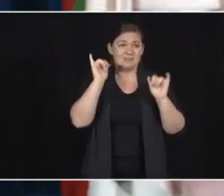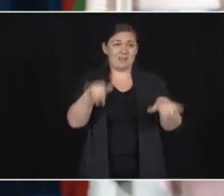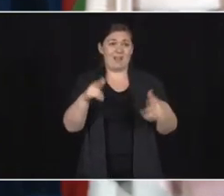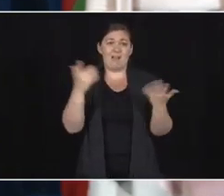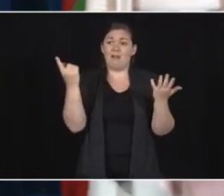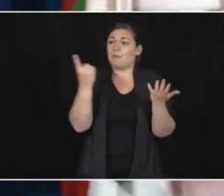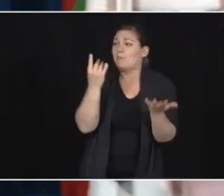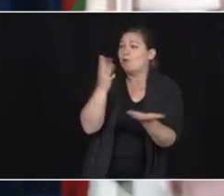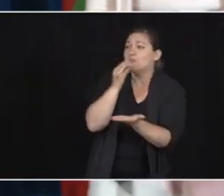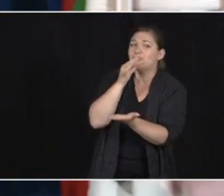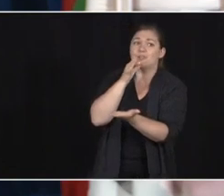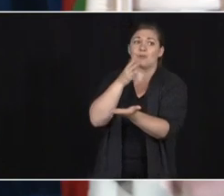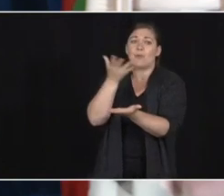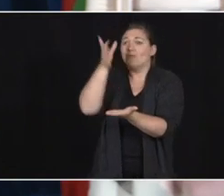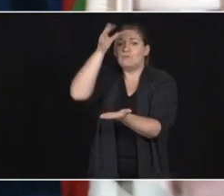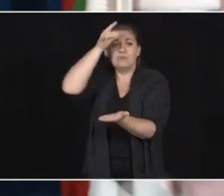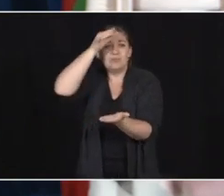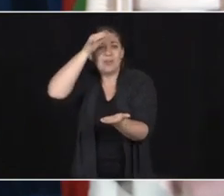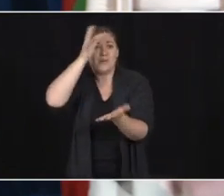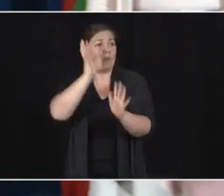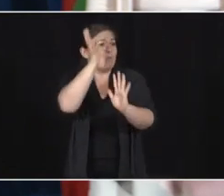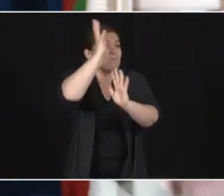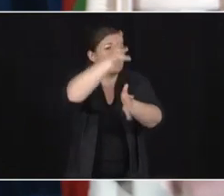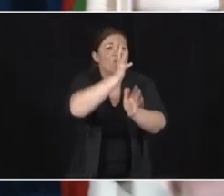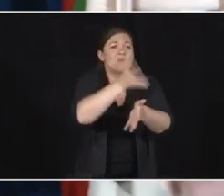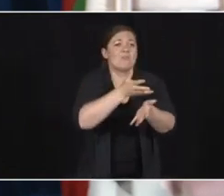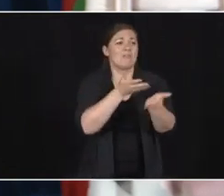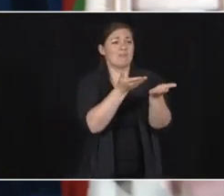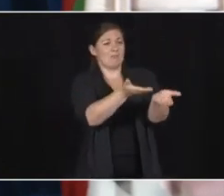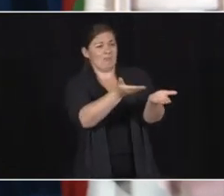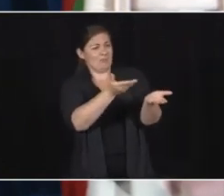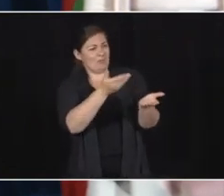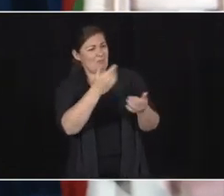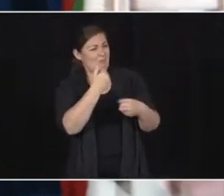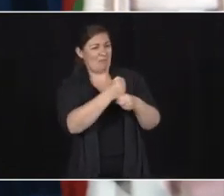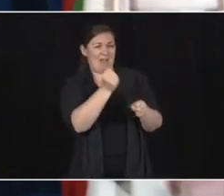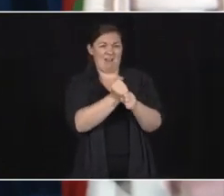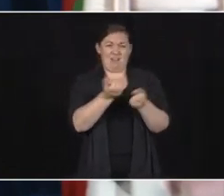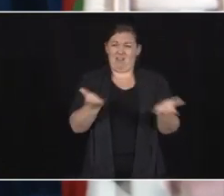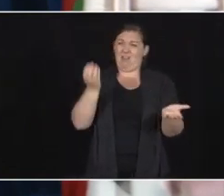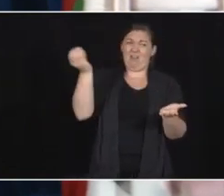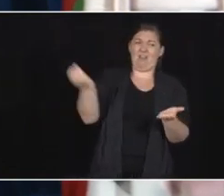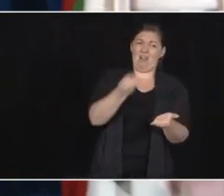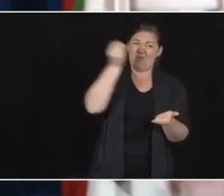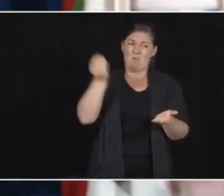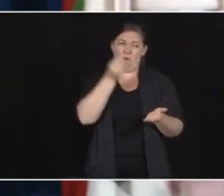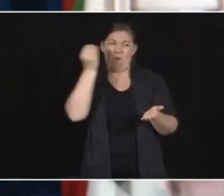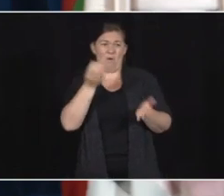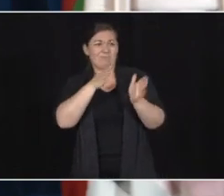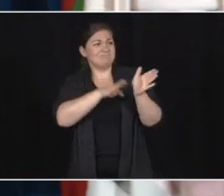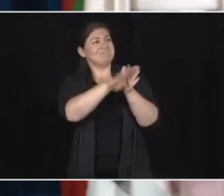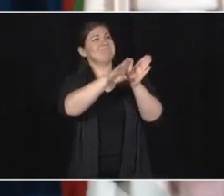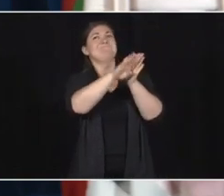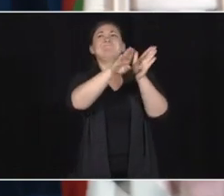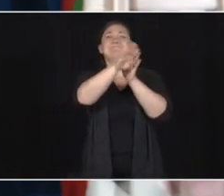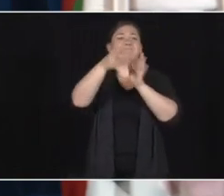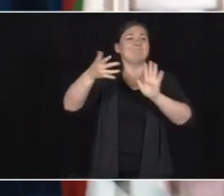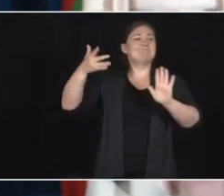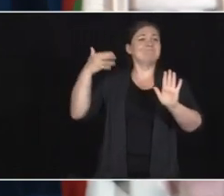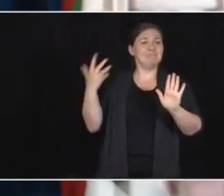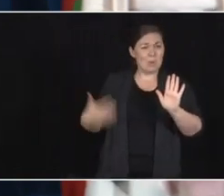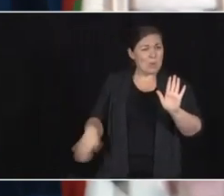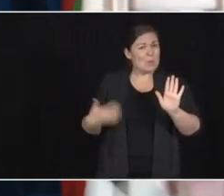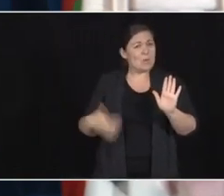someone's grandparent, someone who built this country in this province. That's worth more than anything in the world.